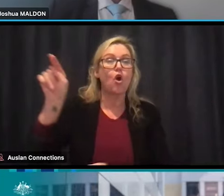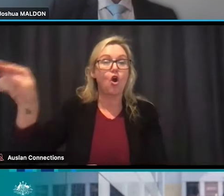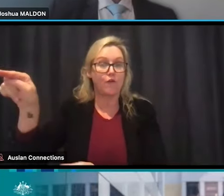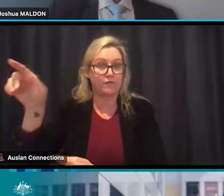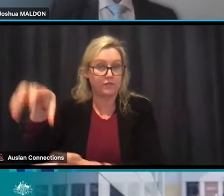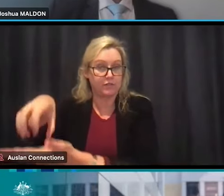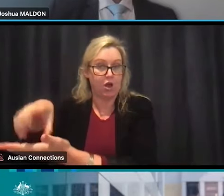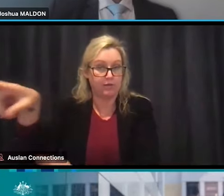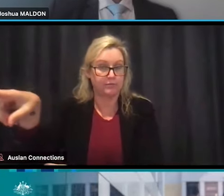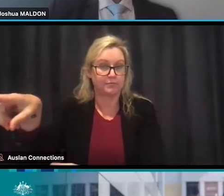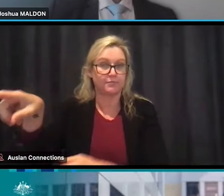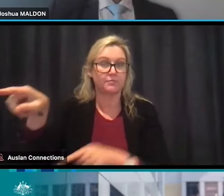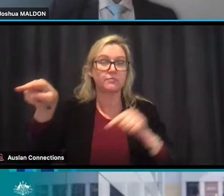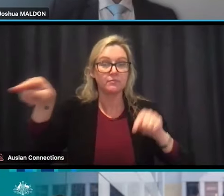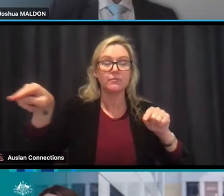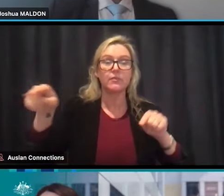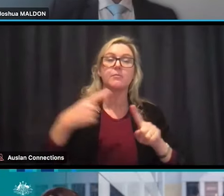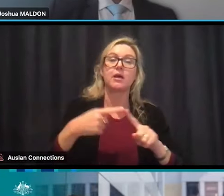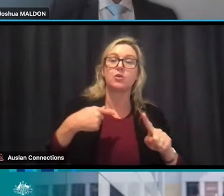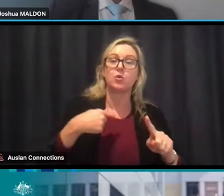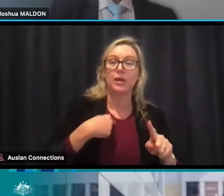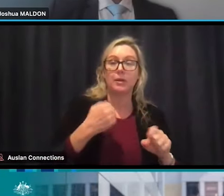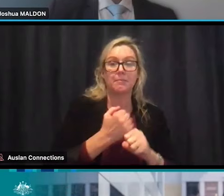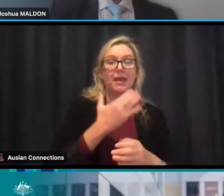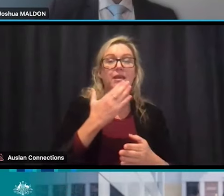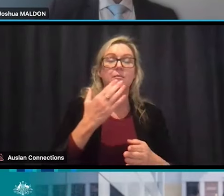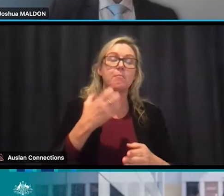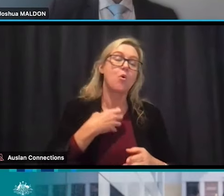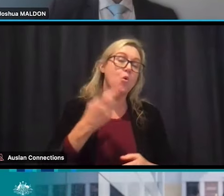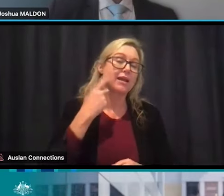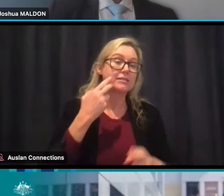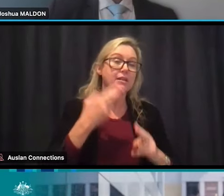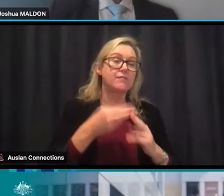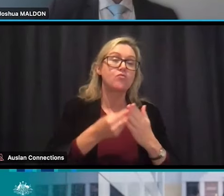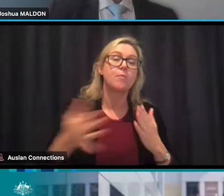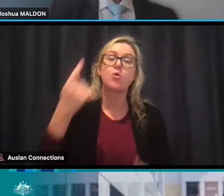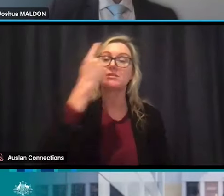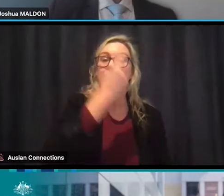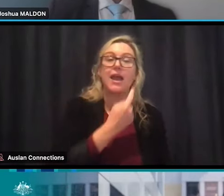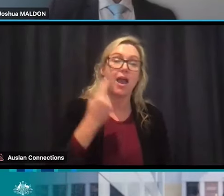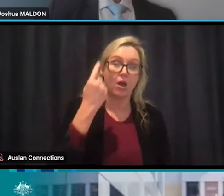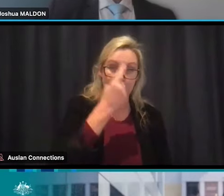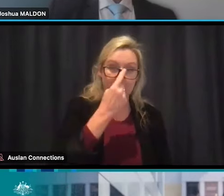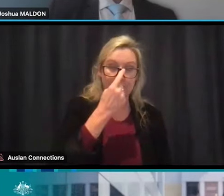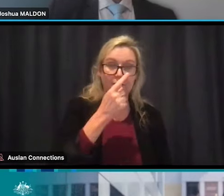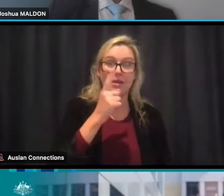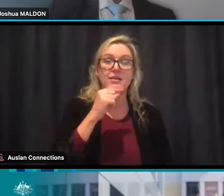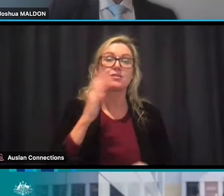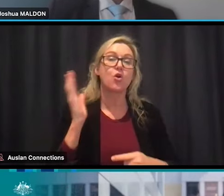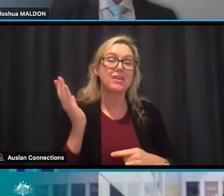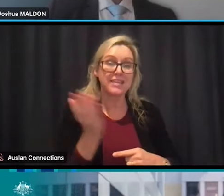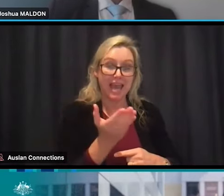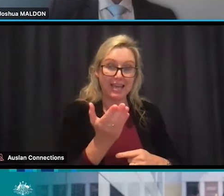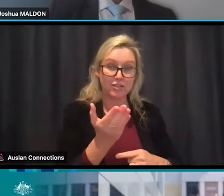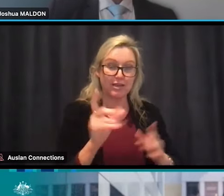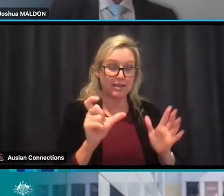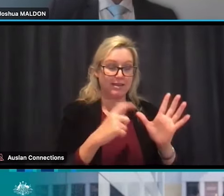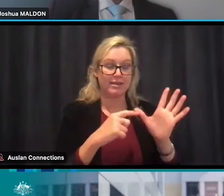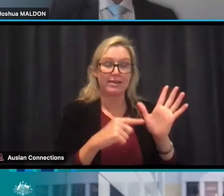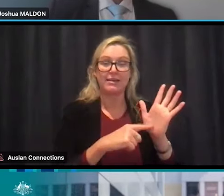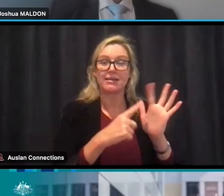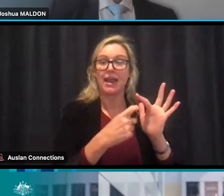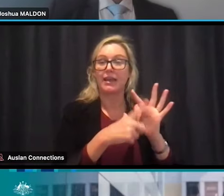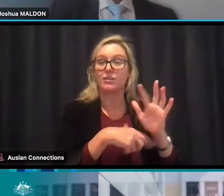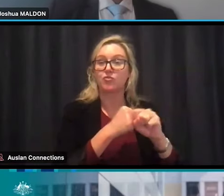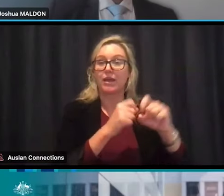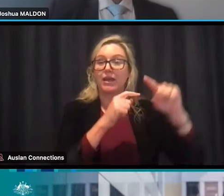the catering categories, we've made the reporting of hours easier. You can enter your catering under as many categories as it fits in your catering